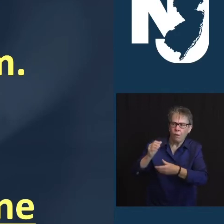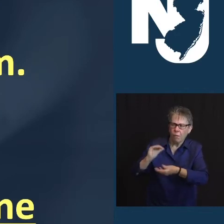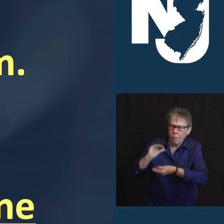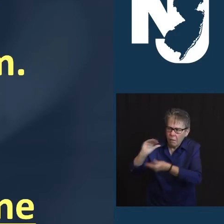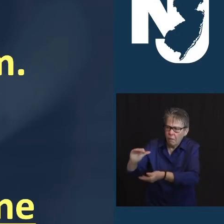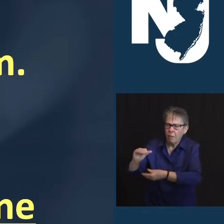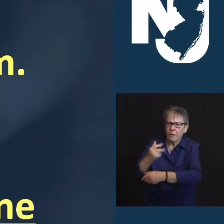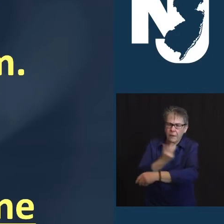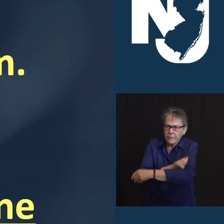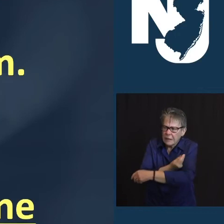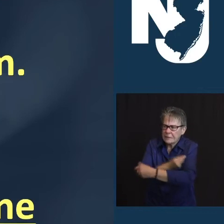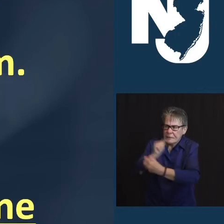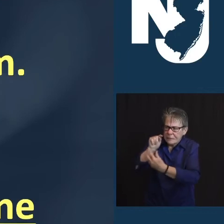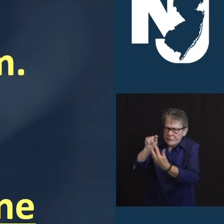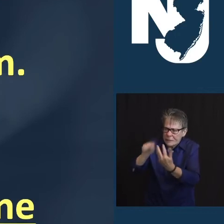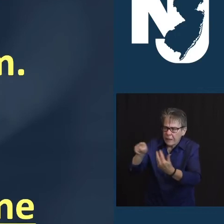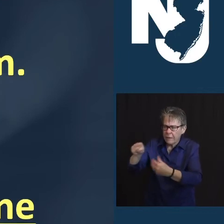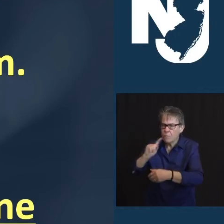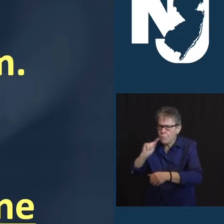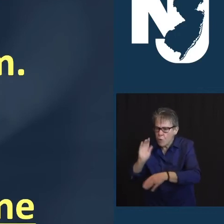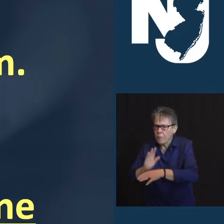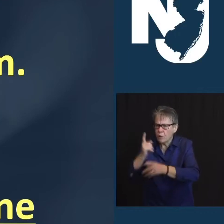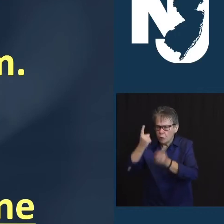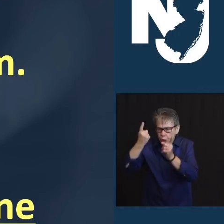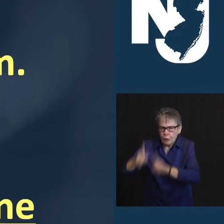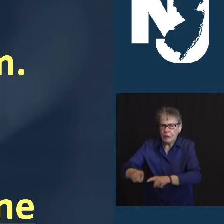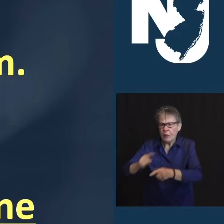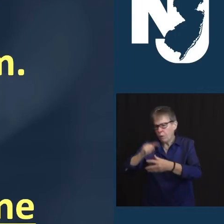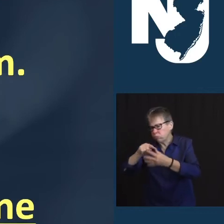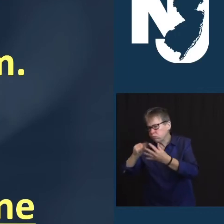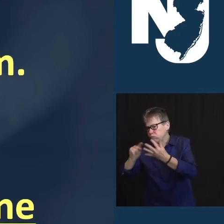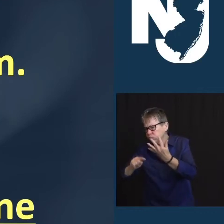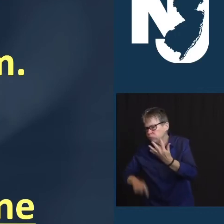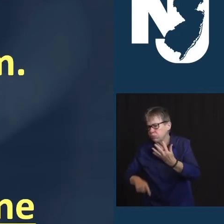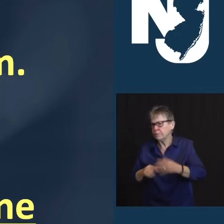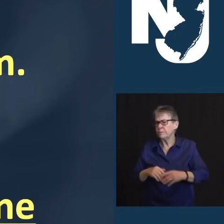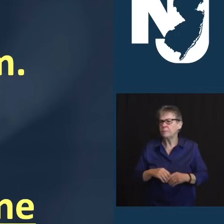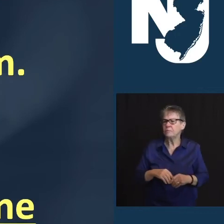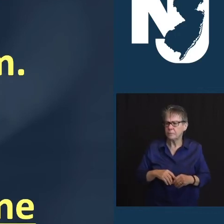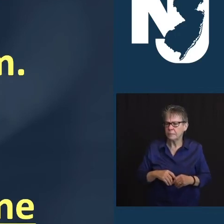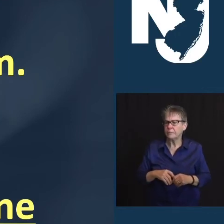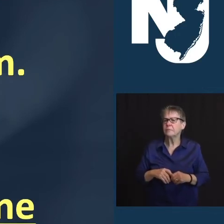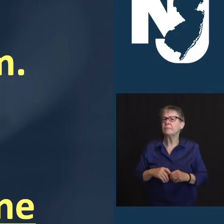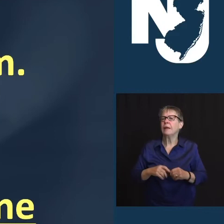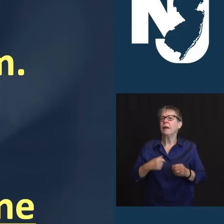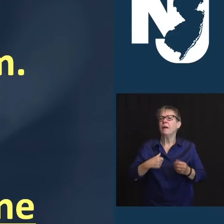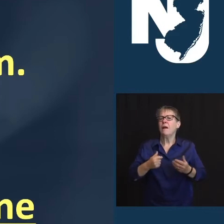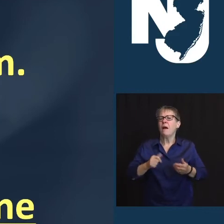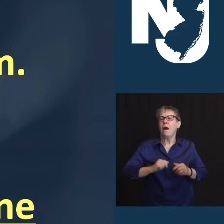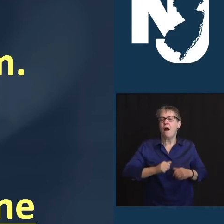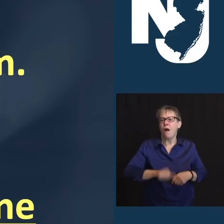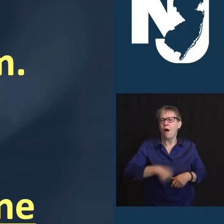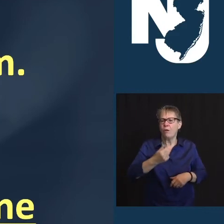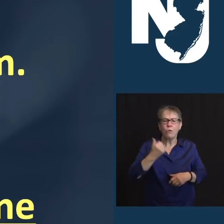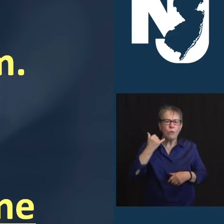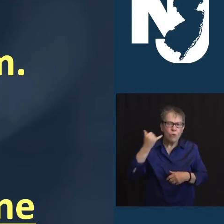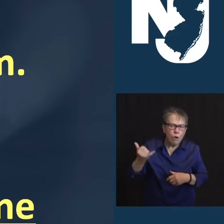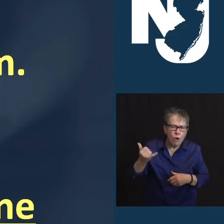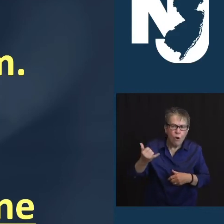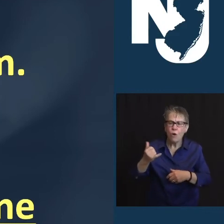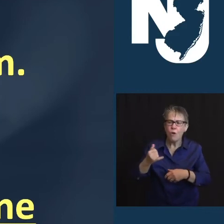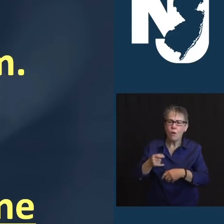for a week from today, as they have committed to do certain things by at latest a week from, actually not a week from this Sunday, in